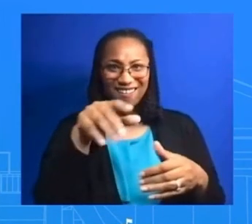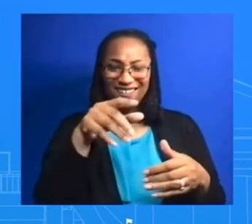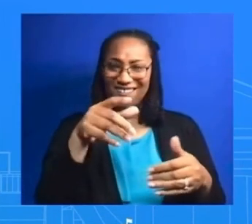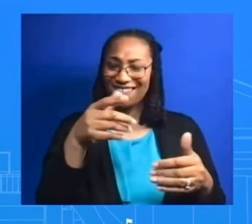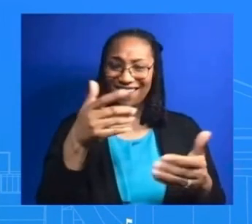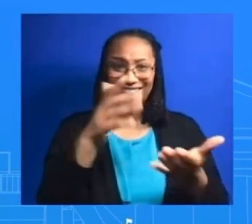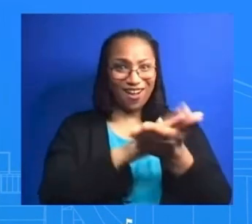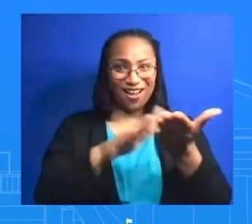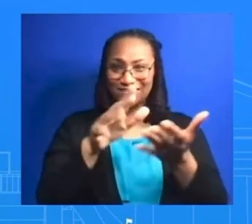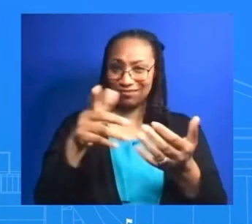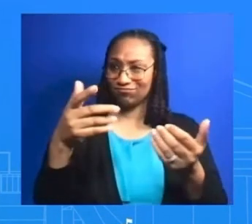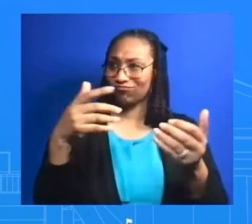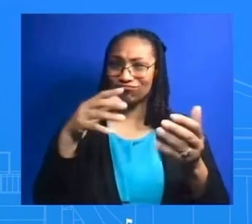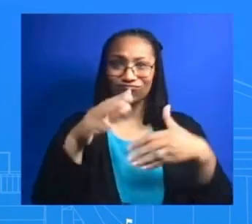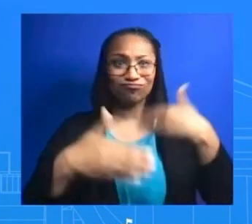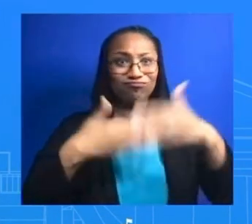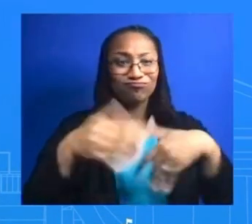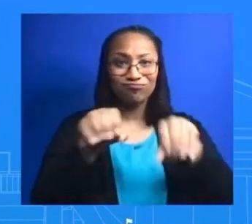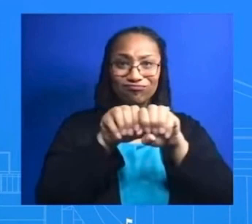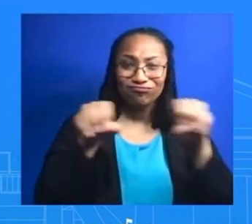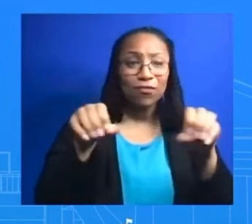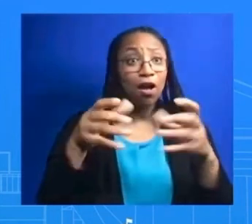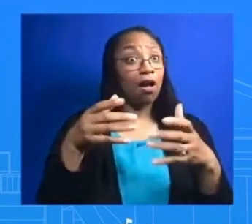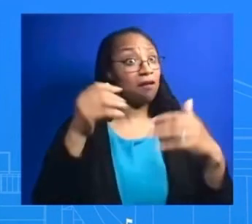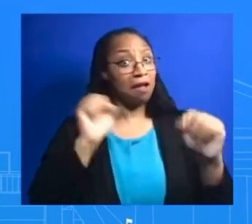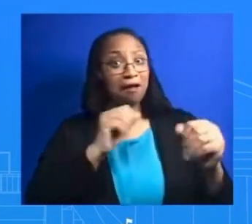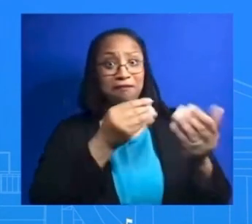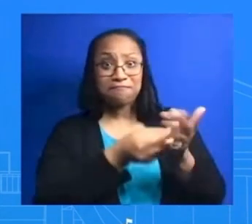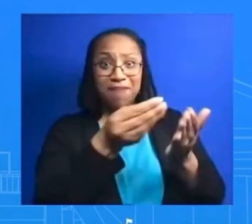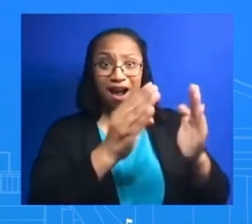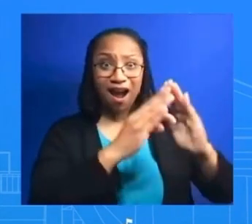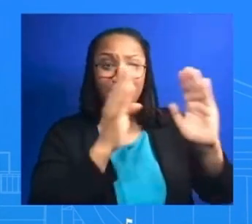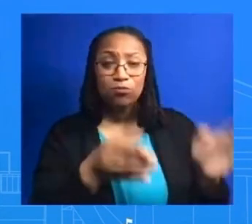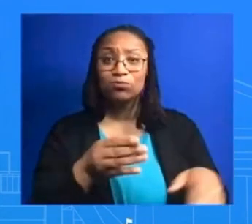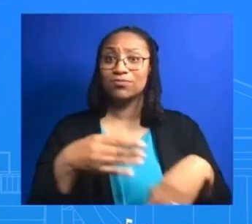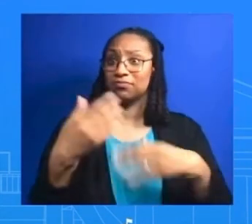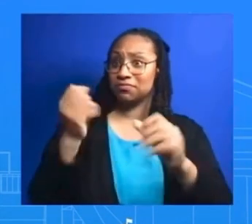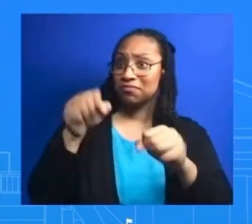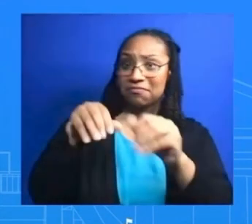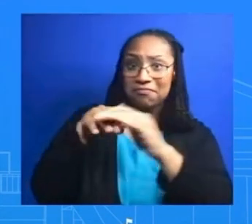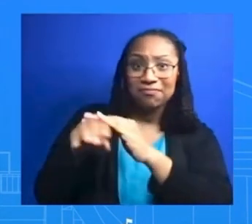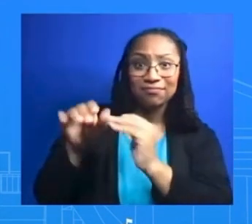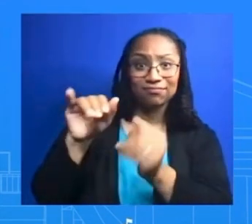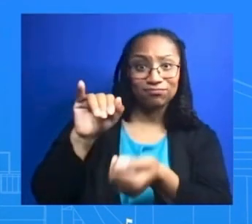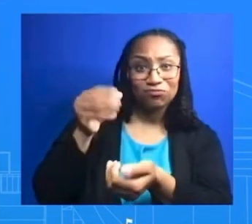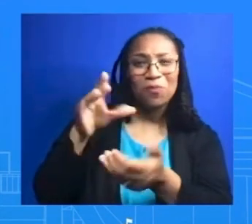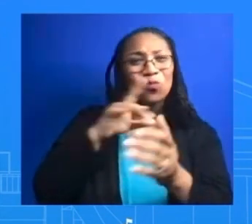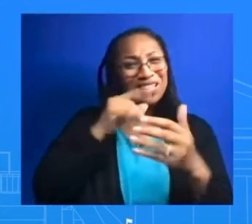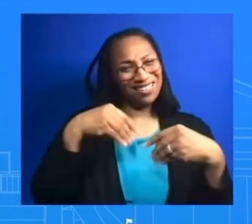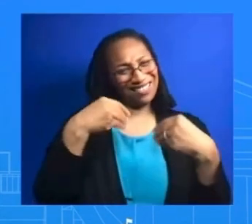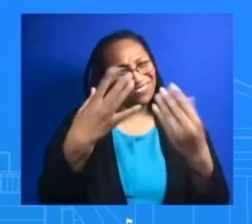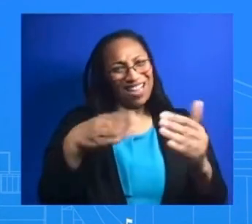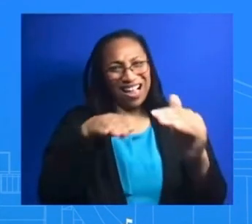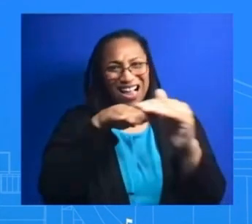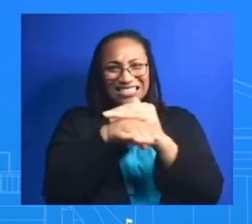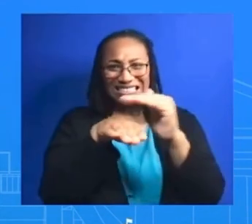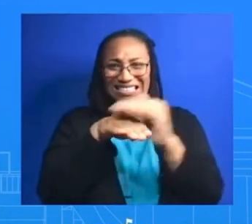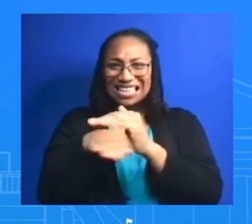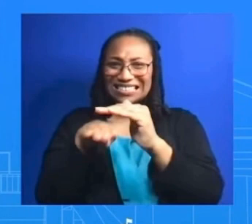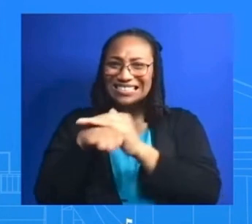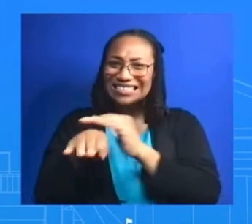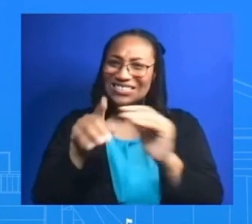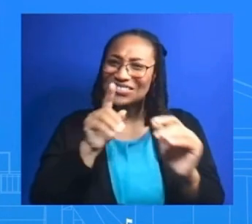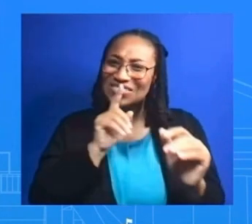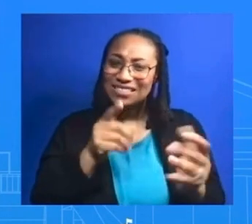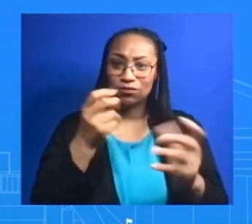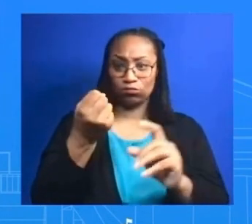servants. That's what we're focusing on. So we're going to take it, this step is going to be a 12-month process. We're going to make sure we're communicating with borrowers clearly, and